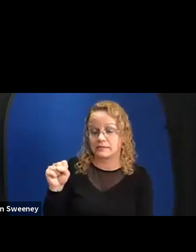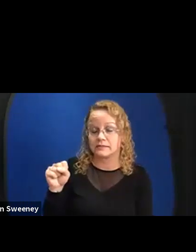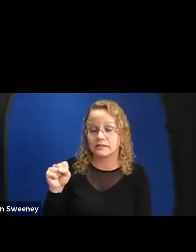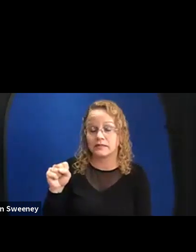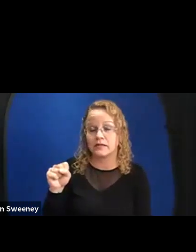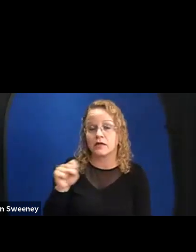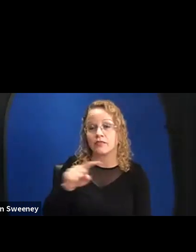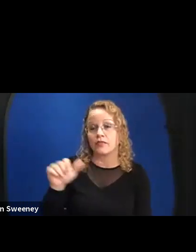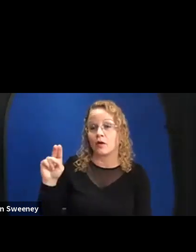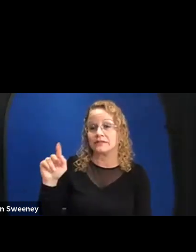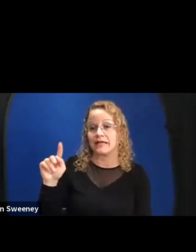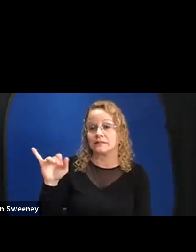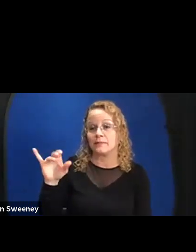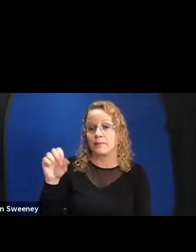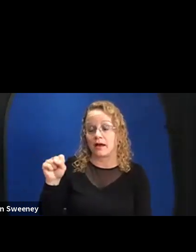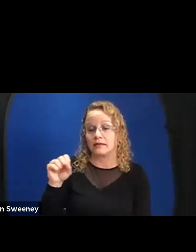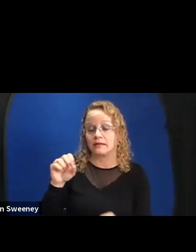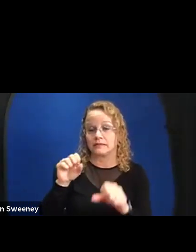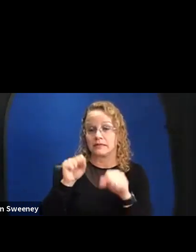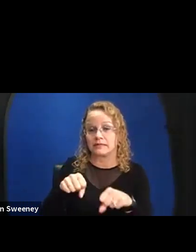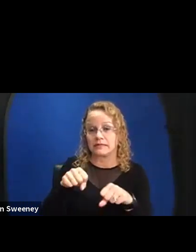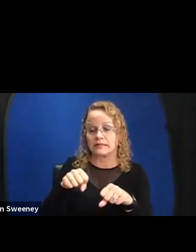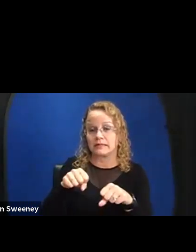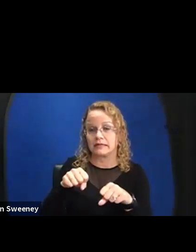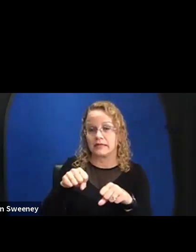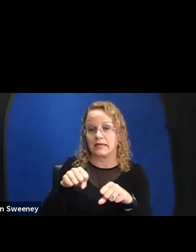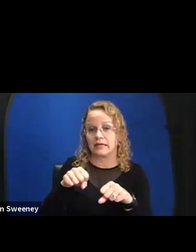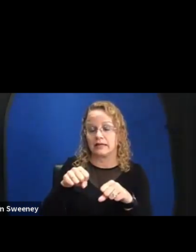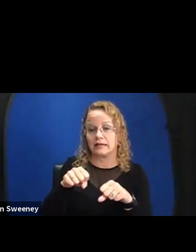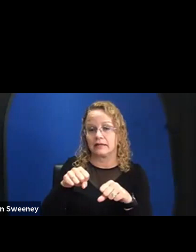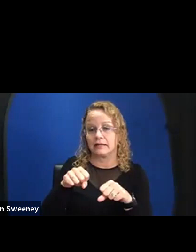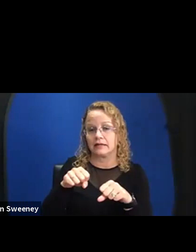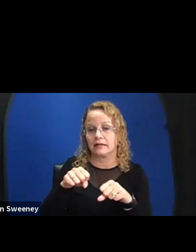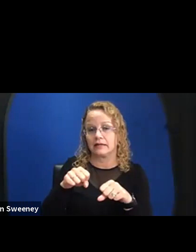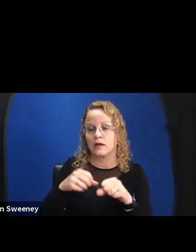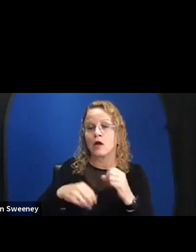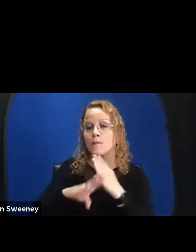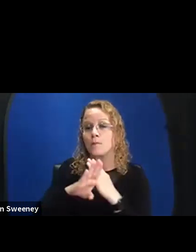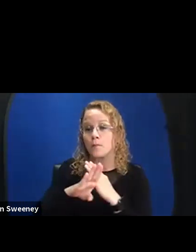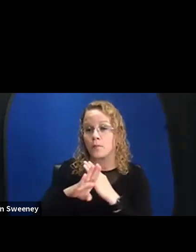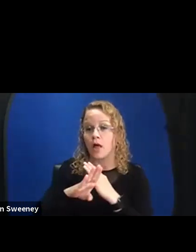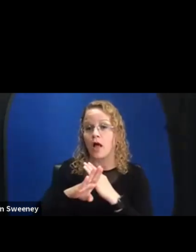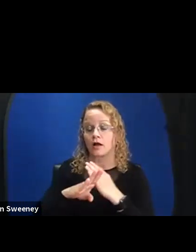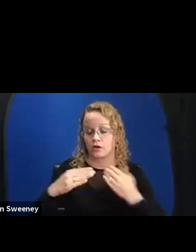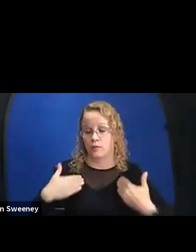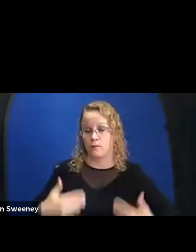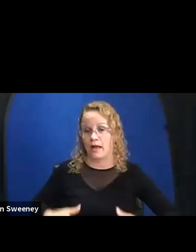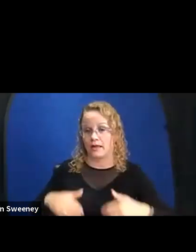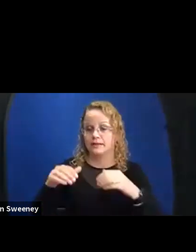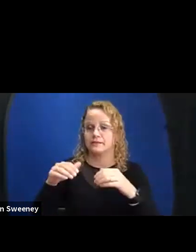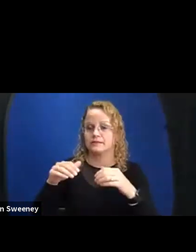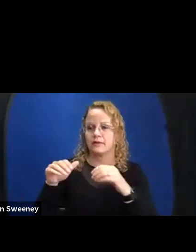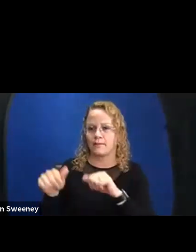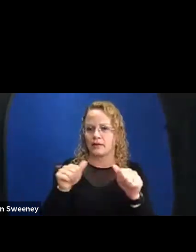then those antibodies can they can blunt your own body's ability to build its own immune response. So if you've